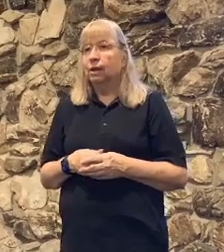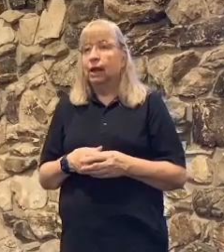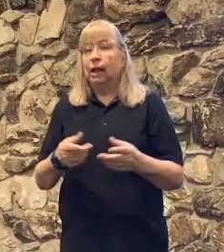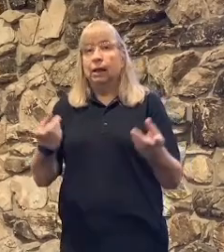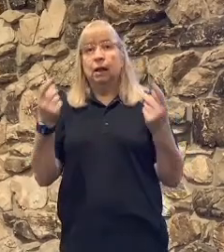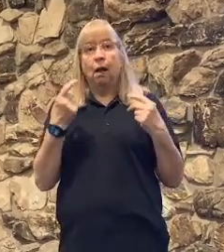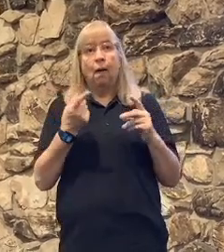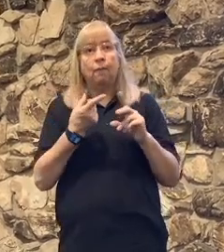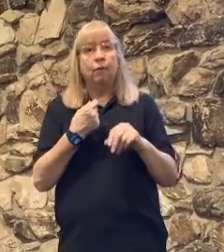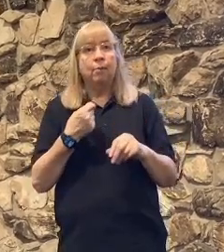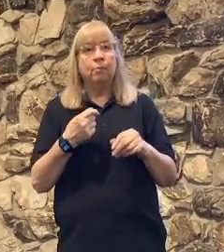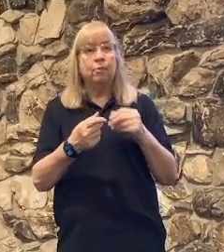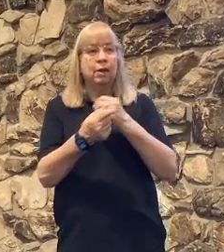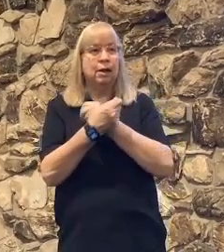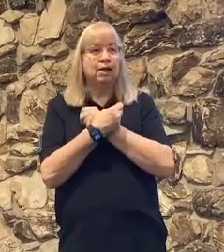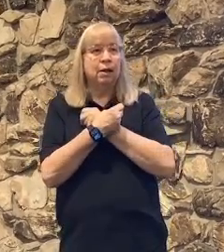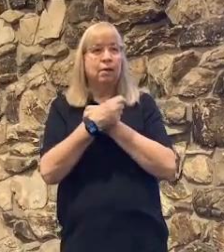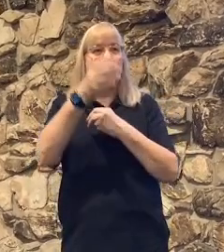Comes from that love of